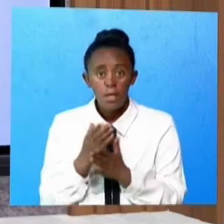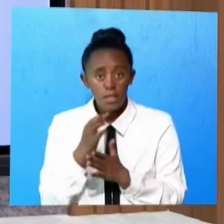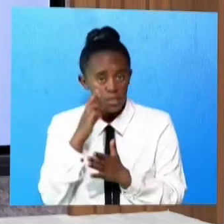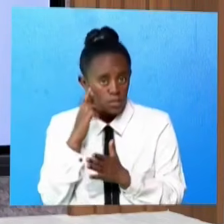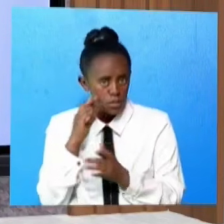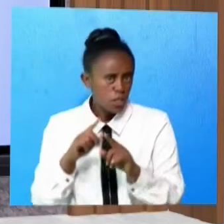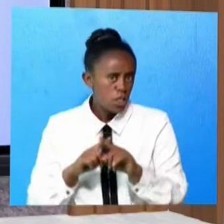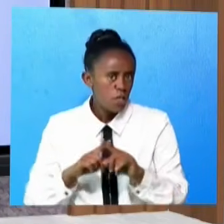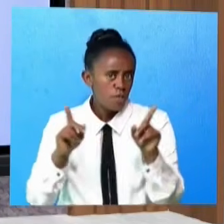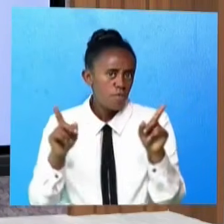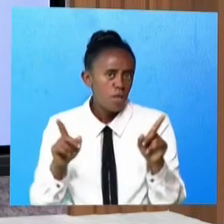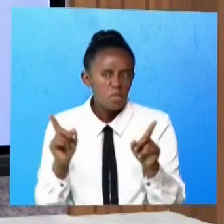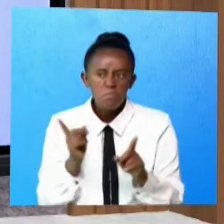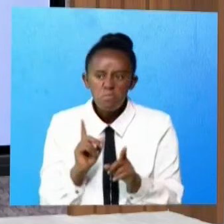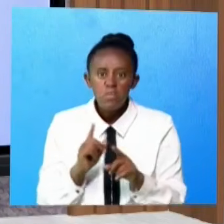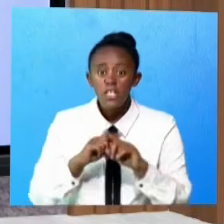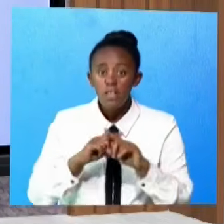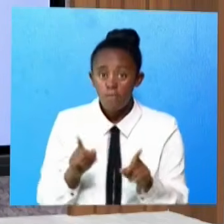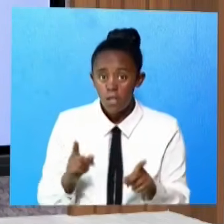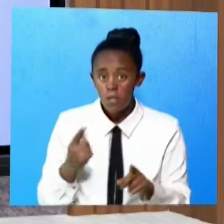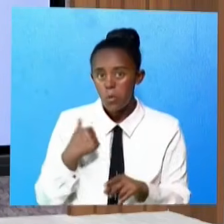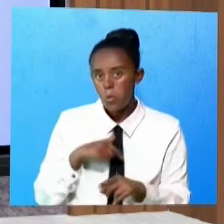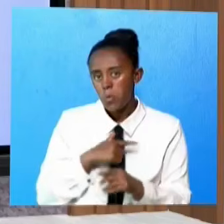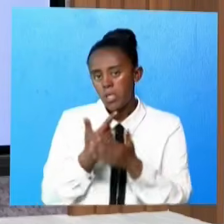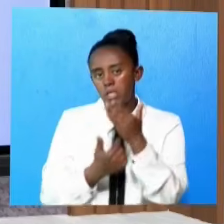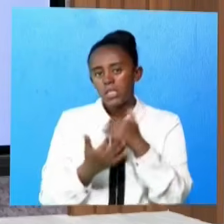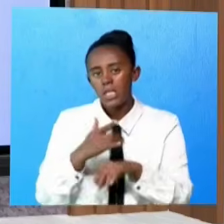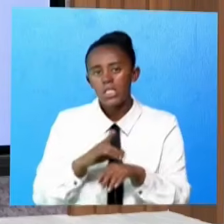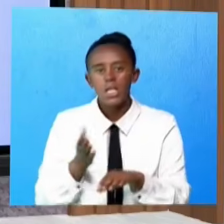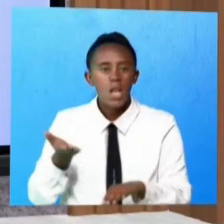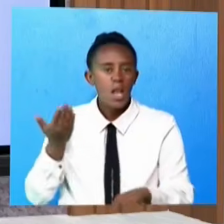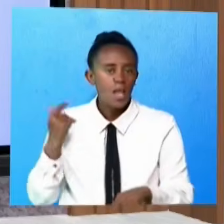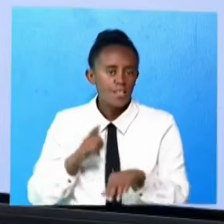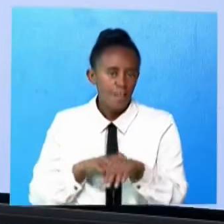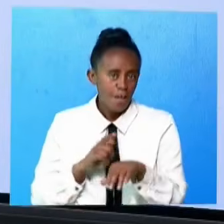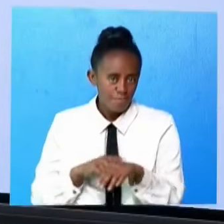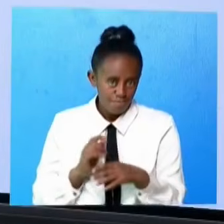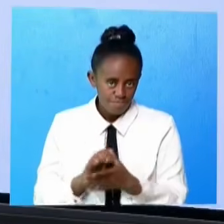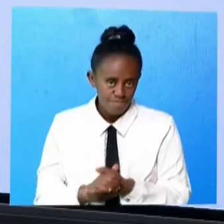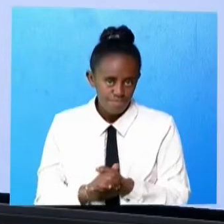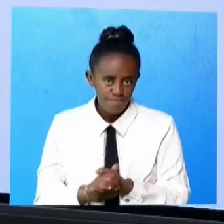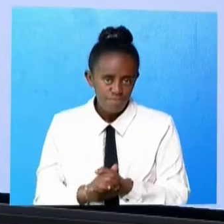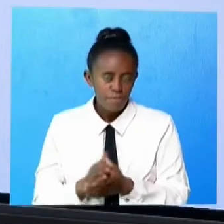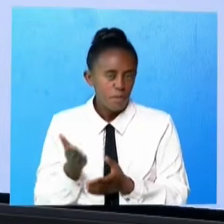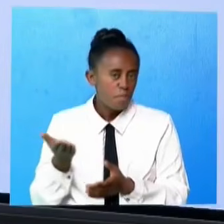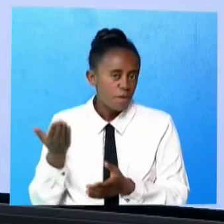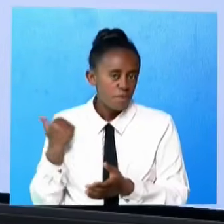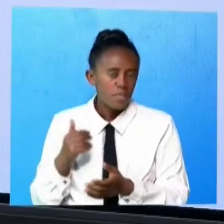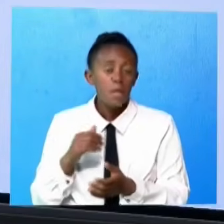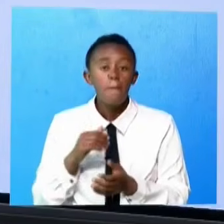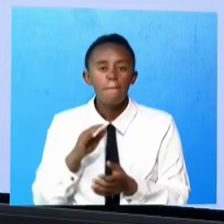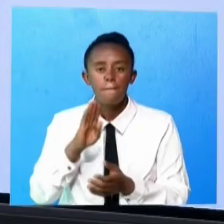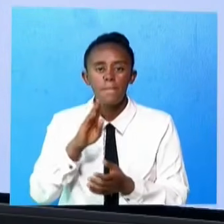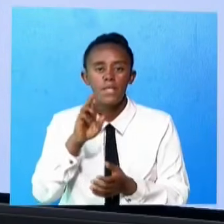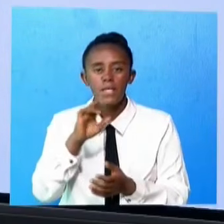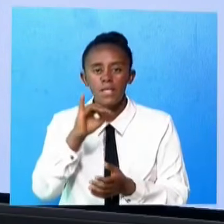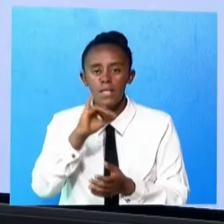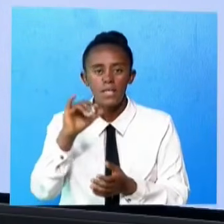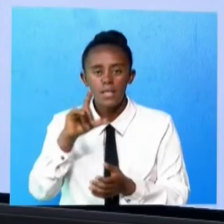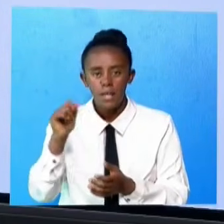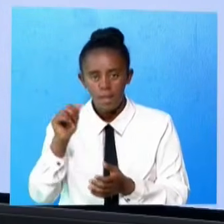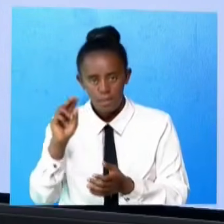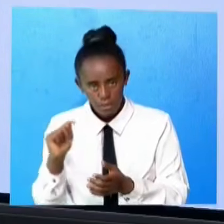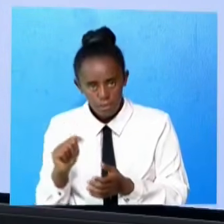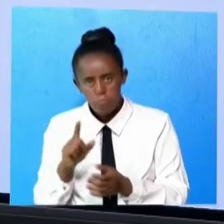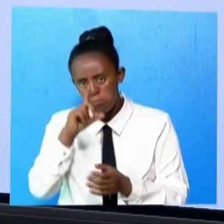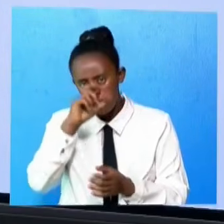are different. What makes them different? We have already discussed last time in the previous issue. Brilliant, more brilliant, clever, say